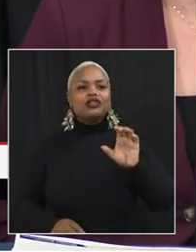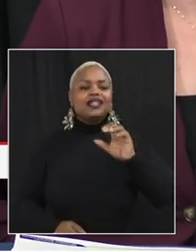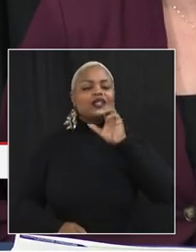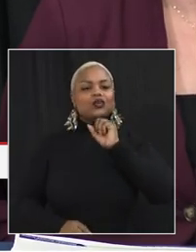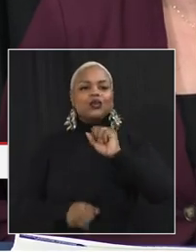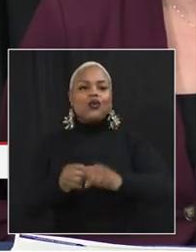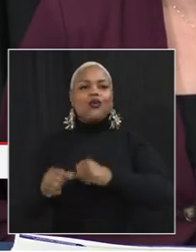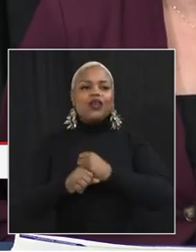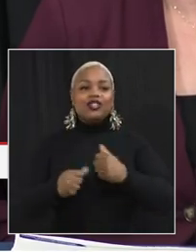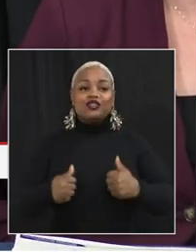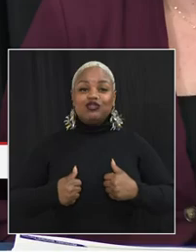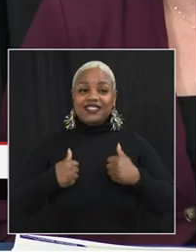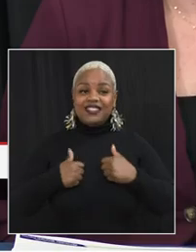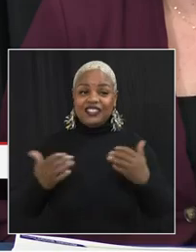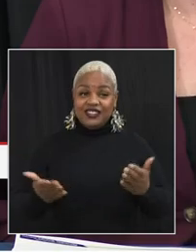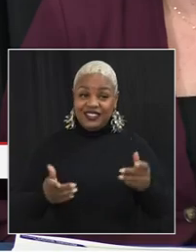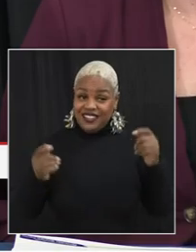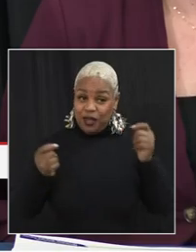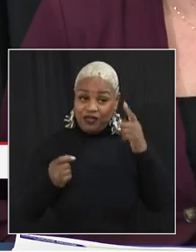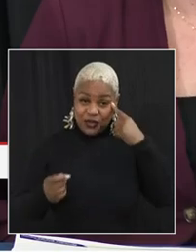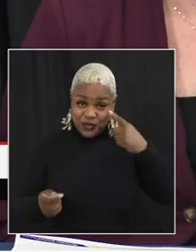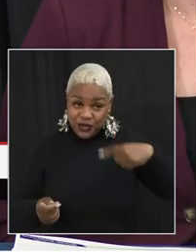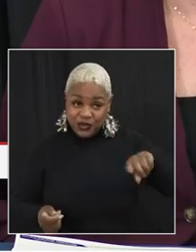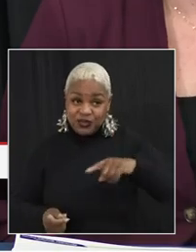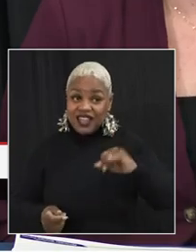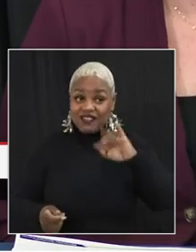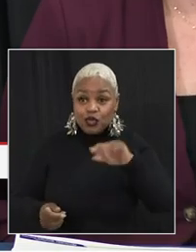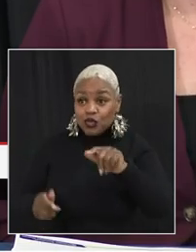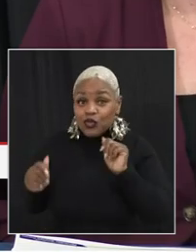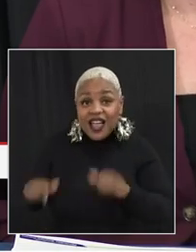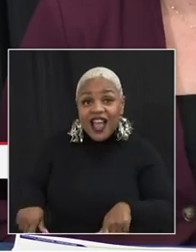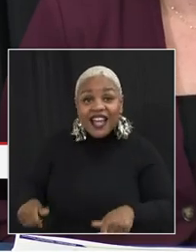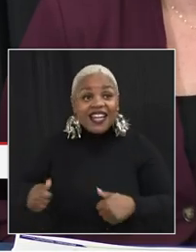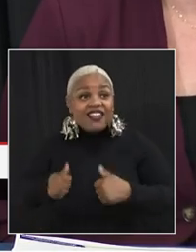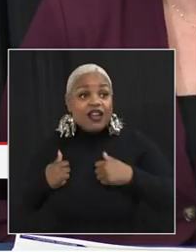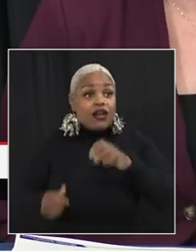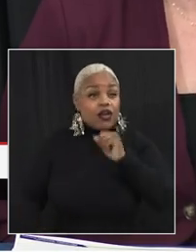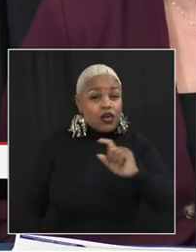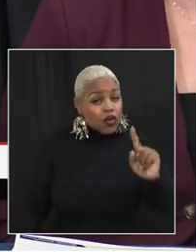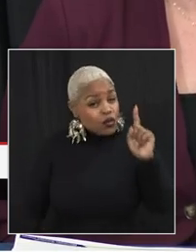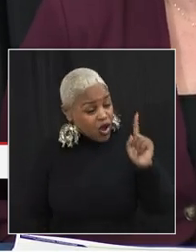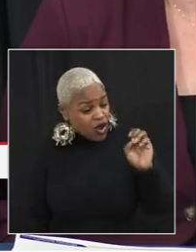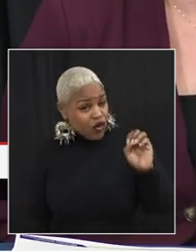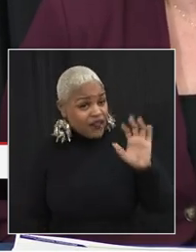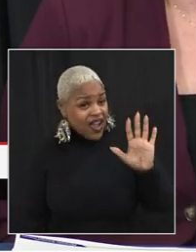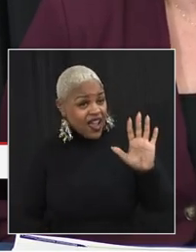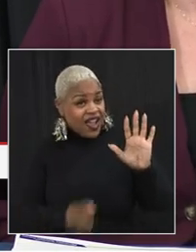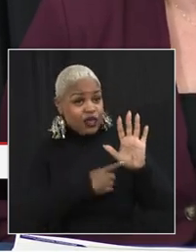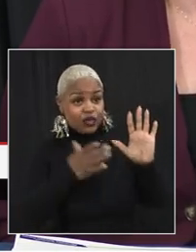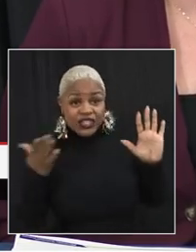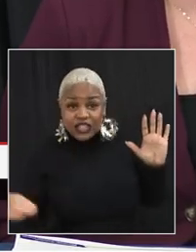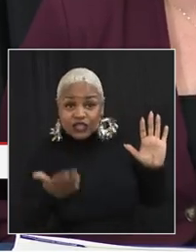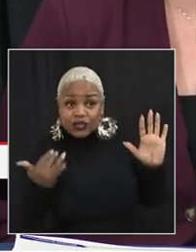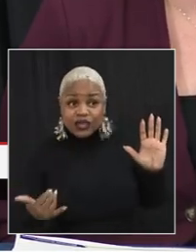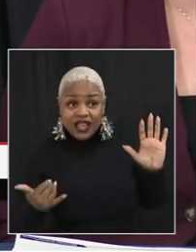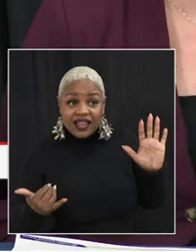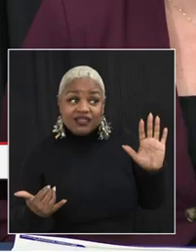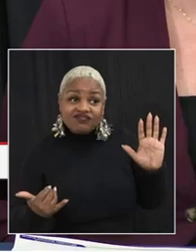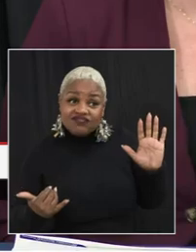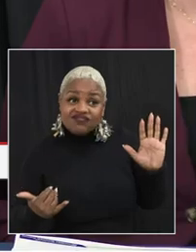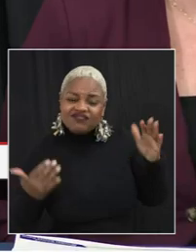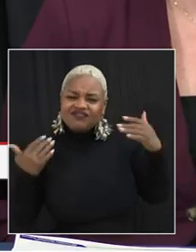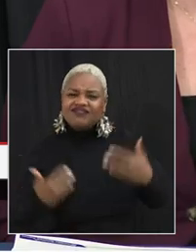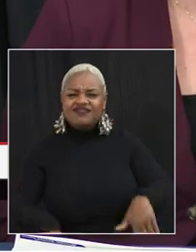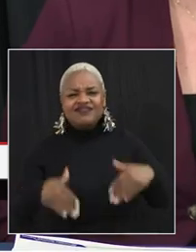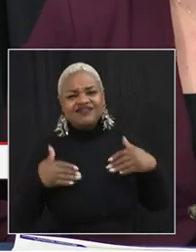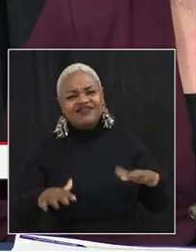work to do, because if you can be 105 and present for Mayor Bowser's Senior Budget Engagement Tele-Town Hall, tell your friends and